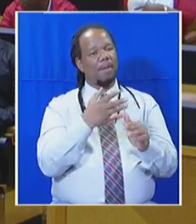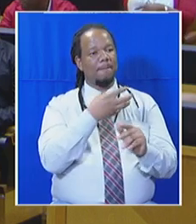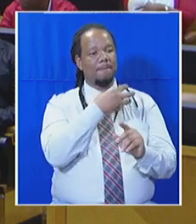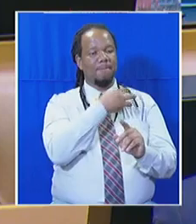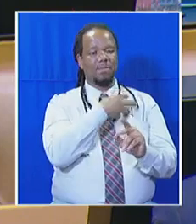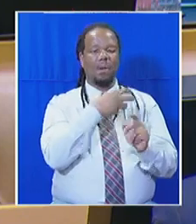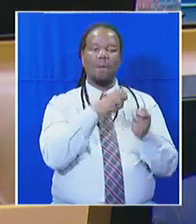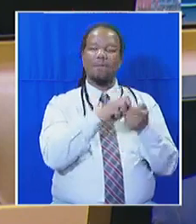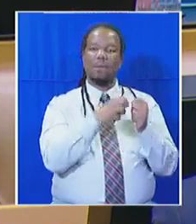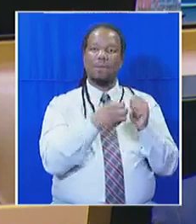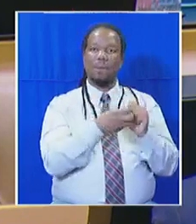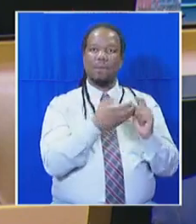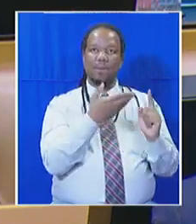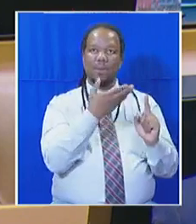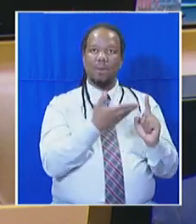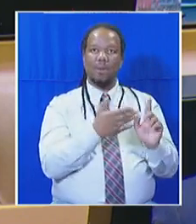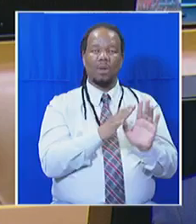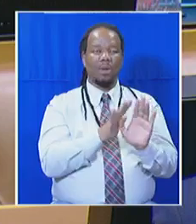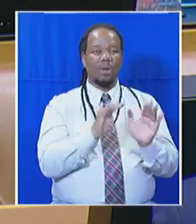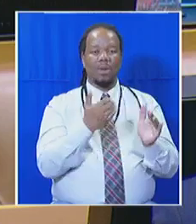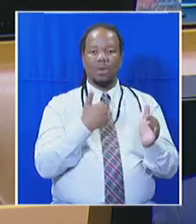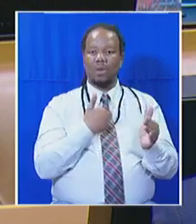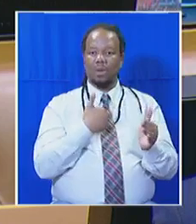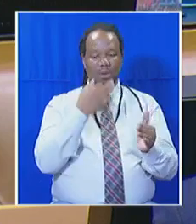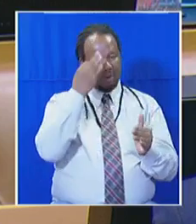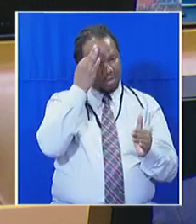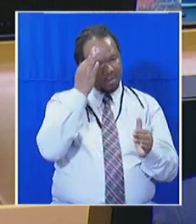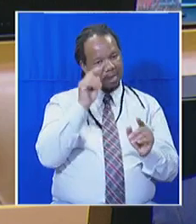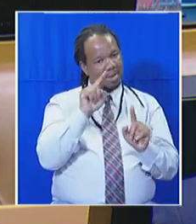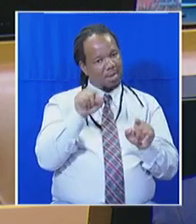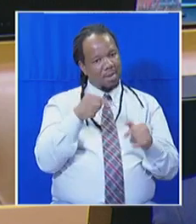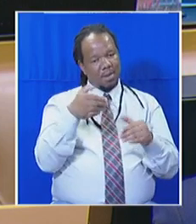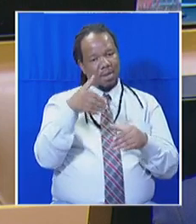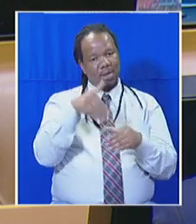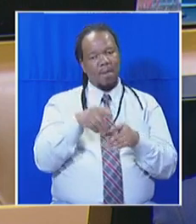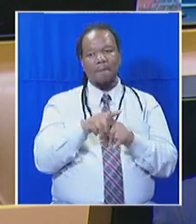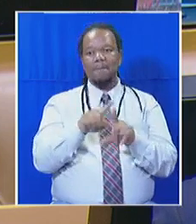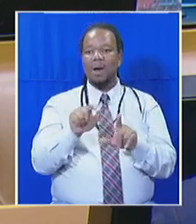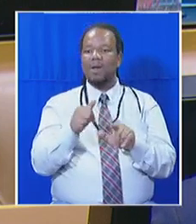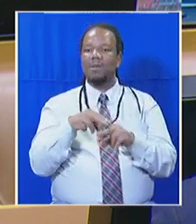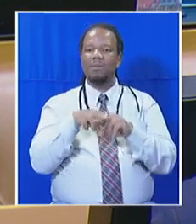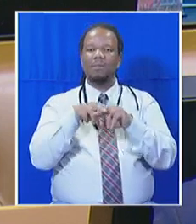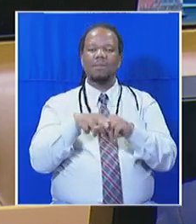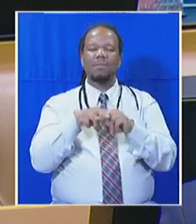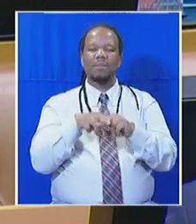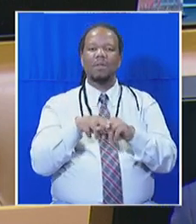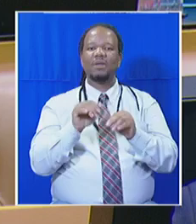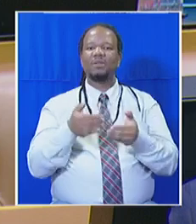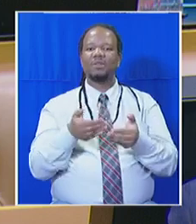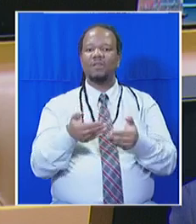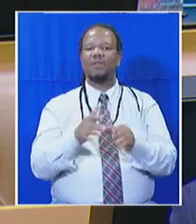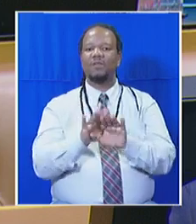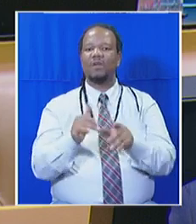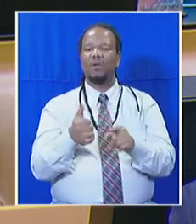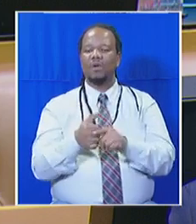that the state has no internal capacity, but depends on service providers to fix even something as basic as